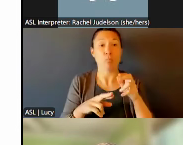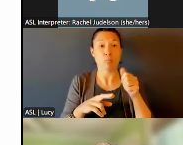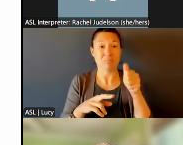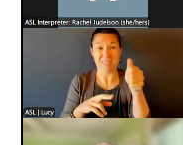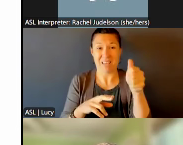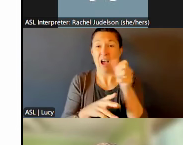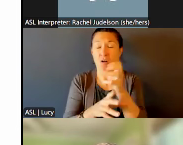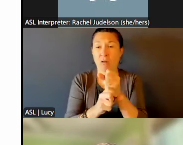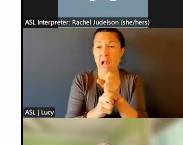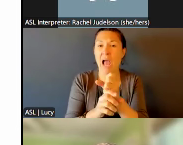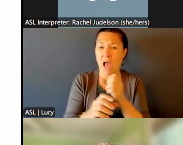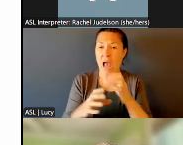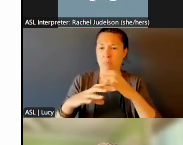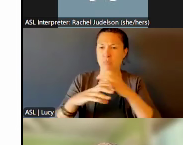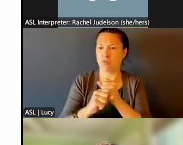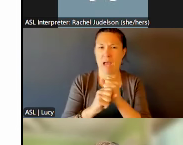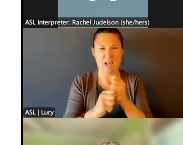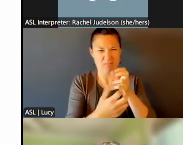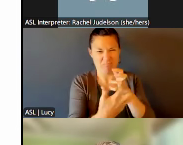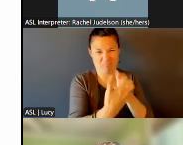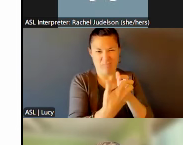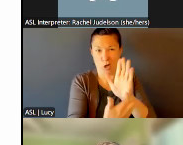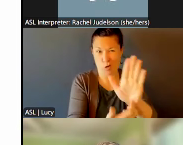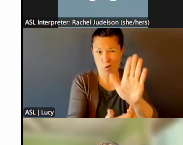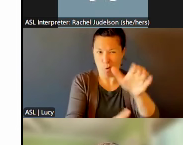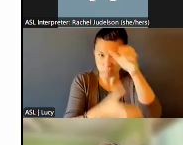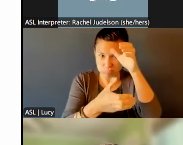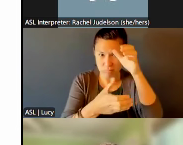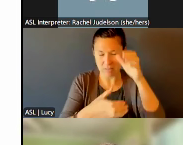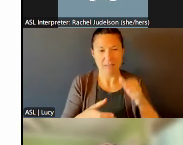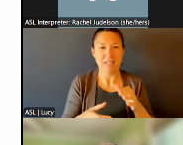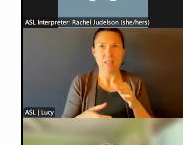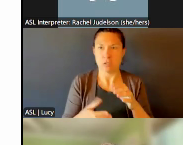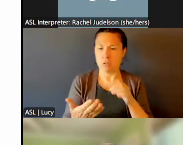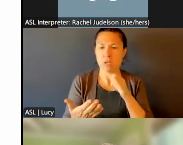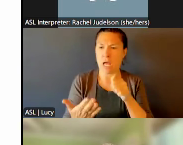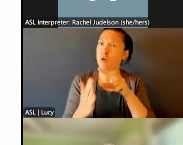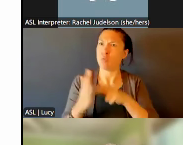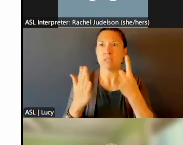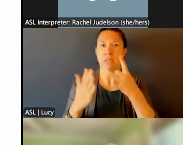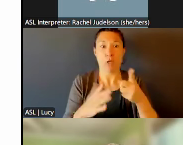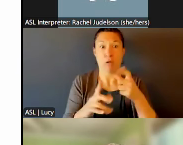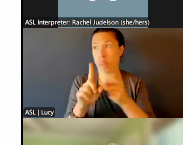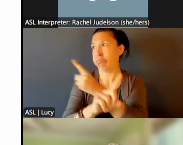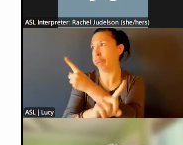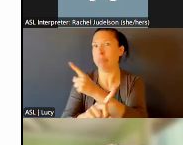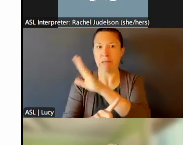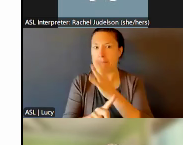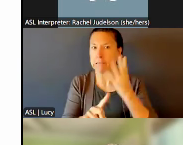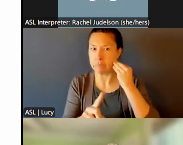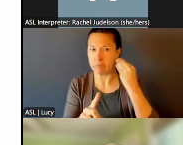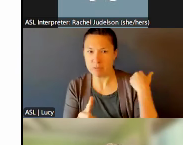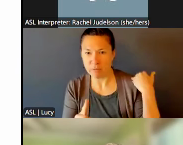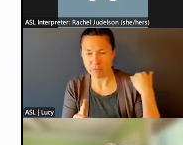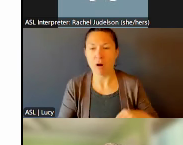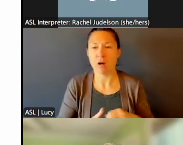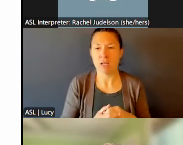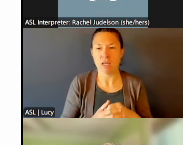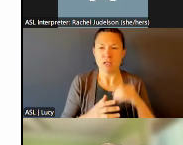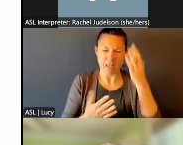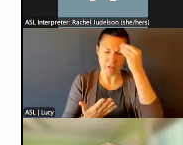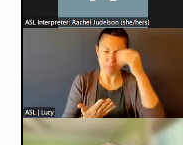have to go too far, but we want you to be inclusive when you consider um, the significance of a piece